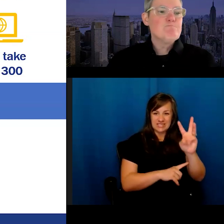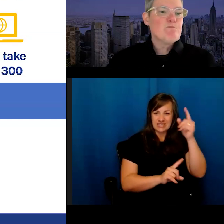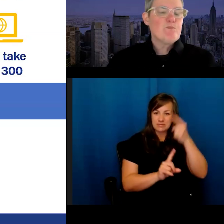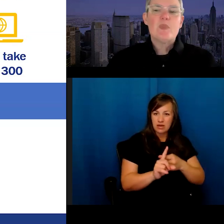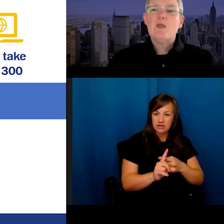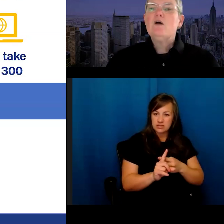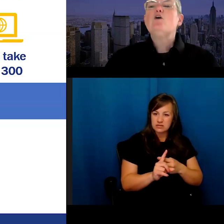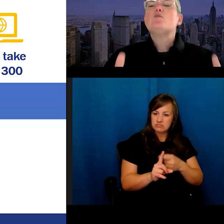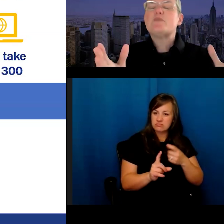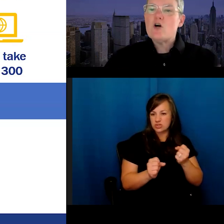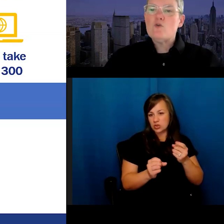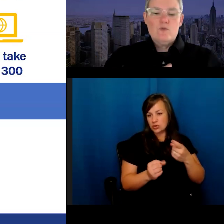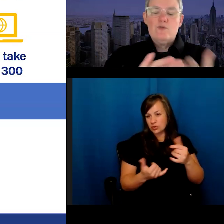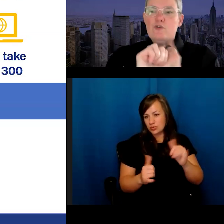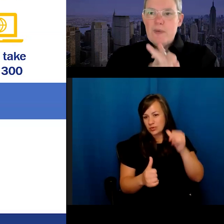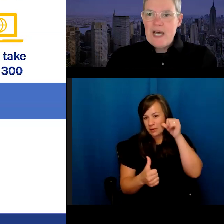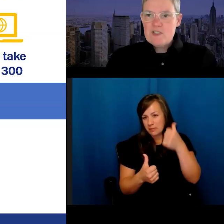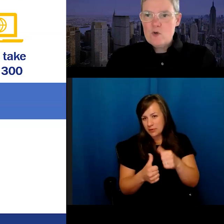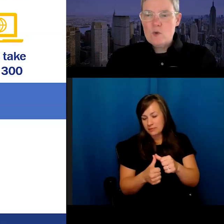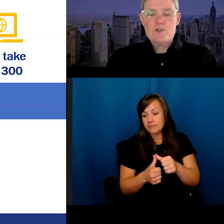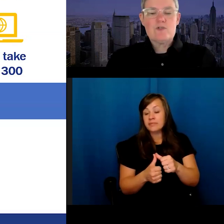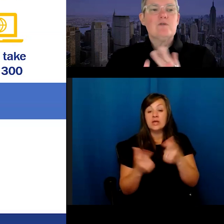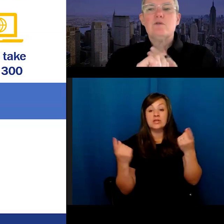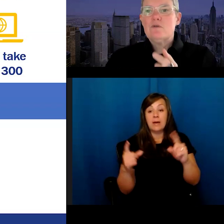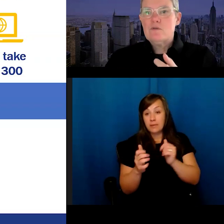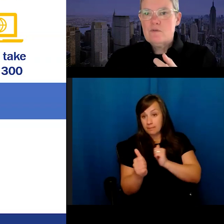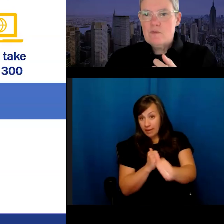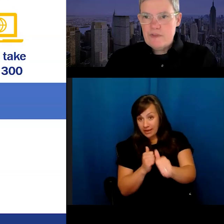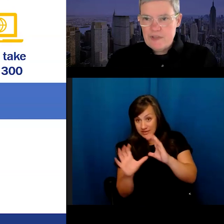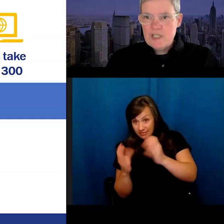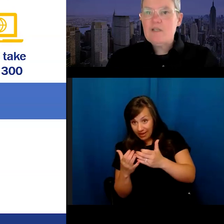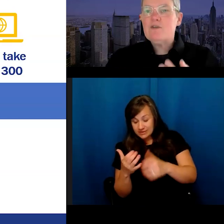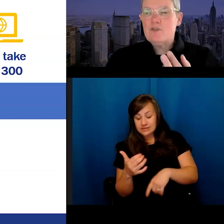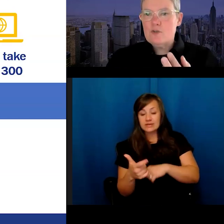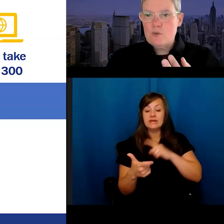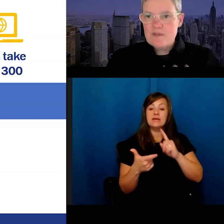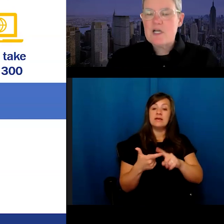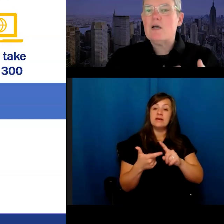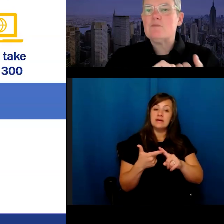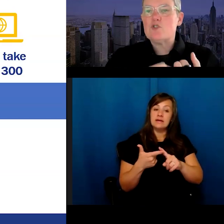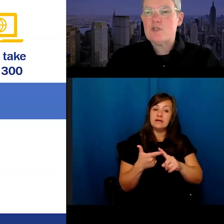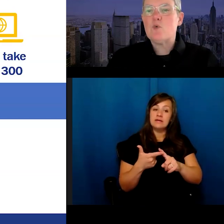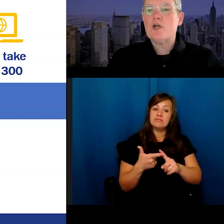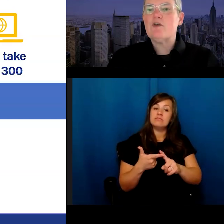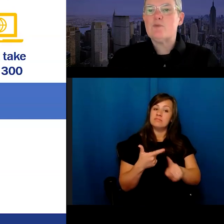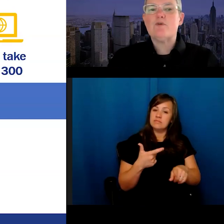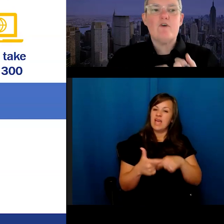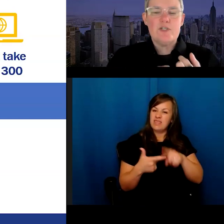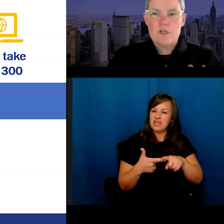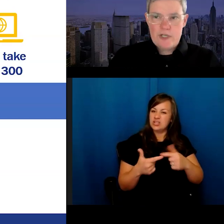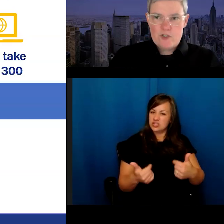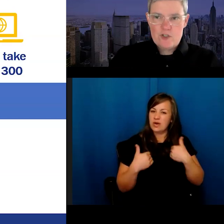things. So you pass the course, then you have time to keep working